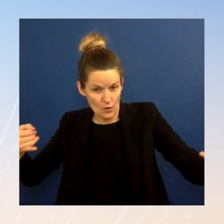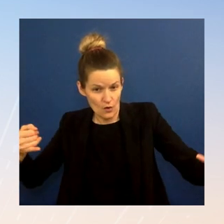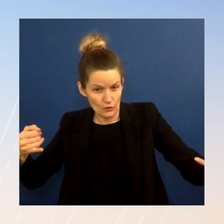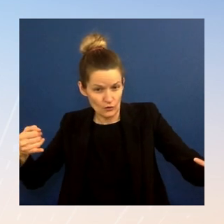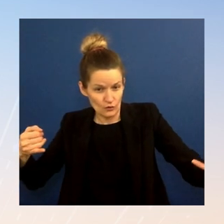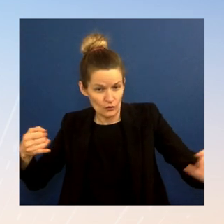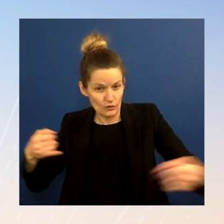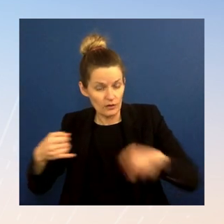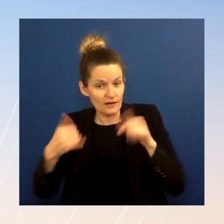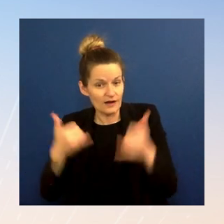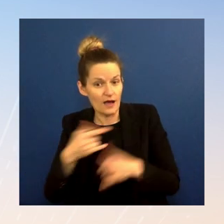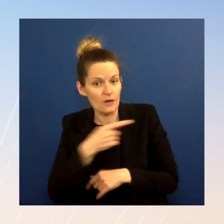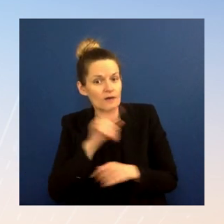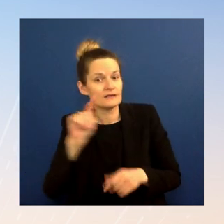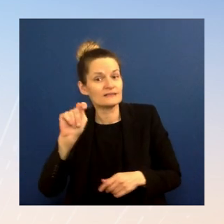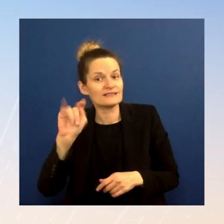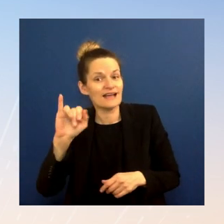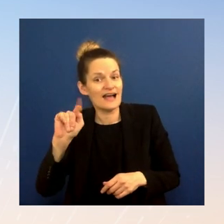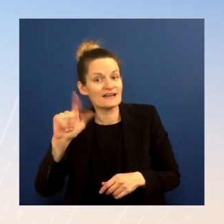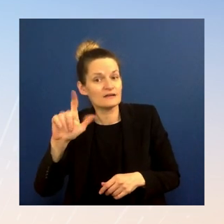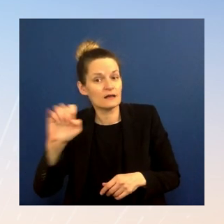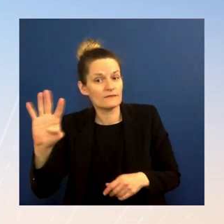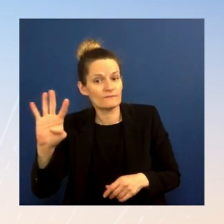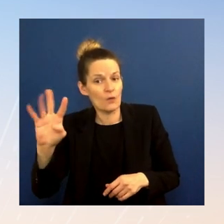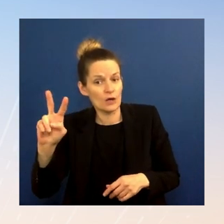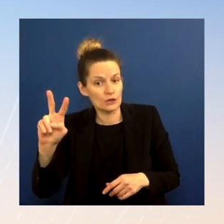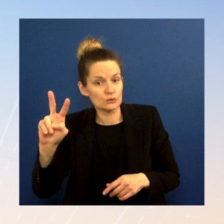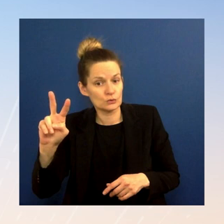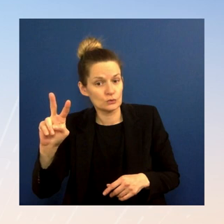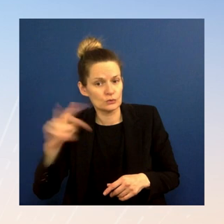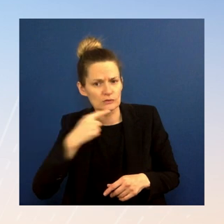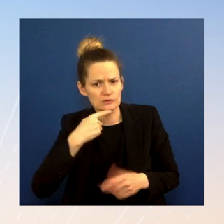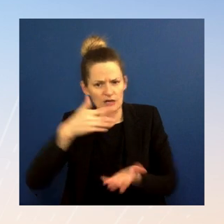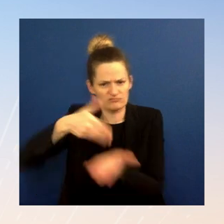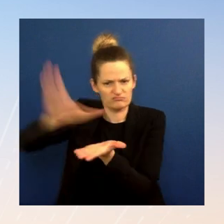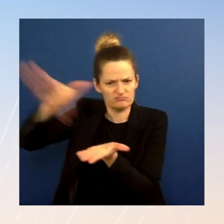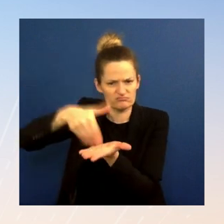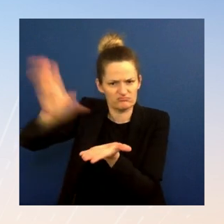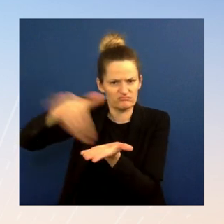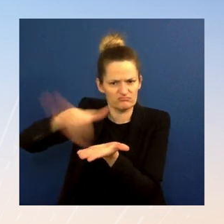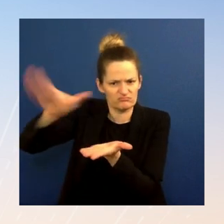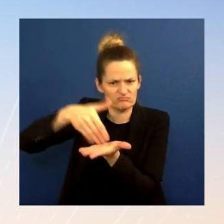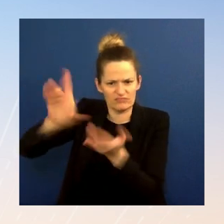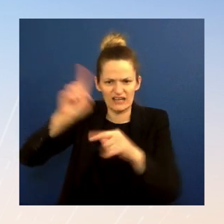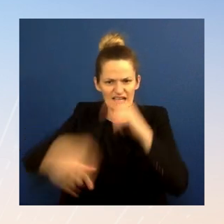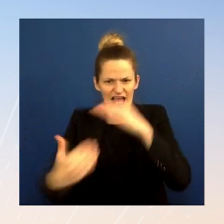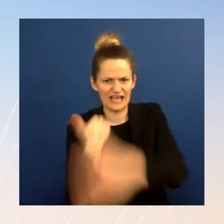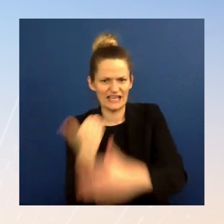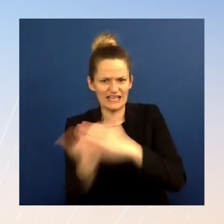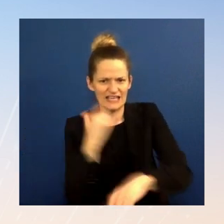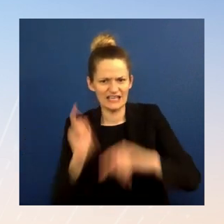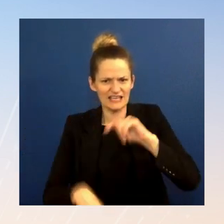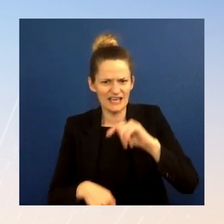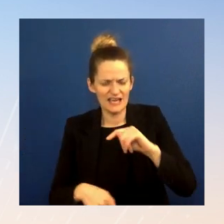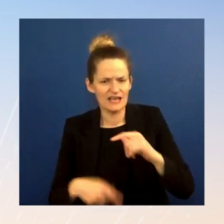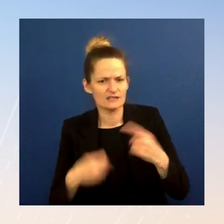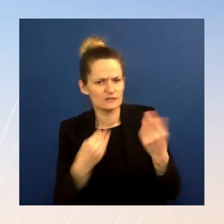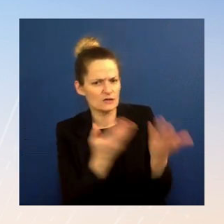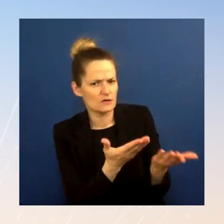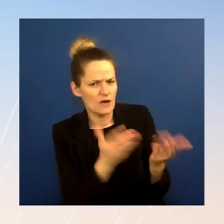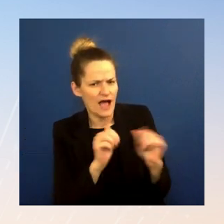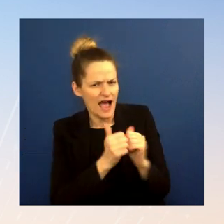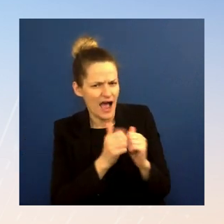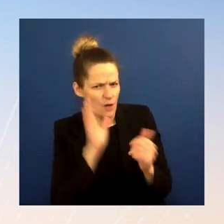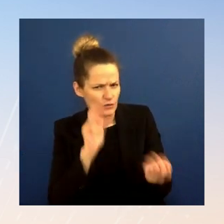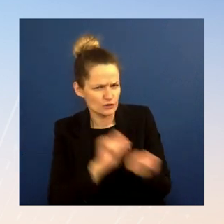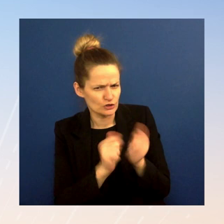in trying to work around this? Well, right now, as I noted, I think, the other day, there are discussions about any ways